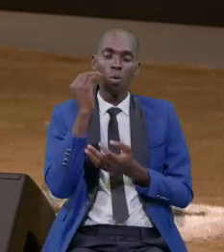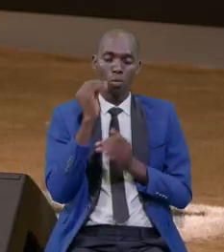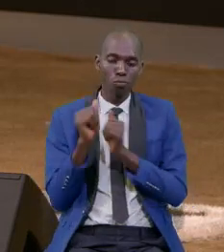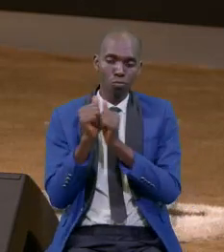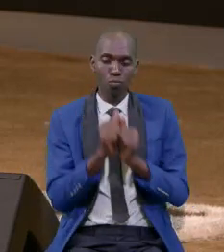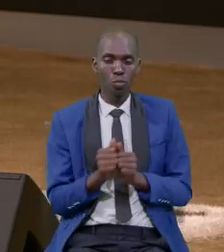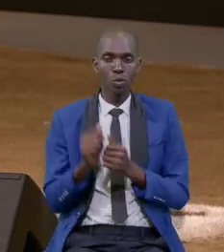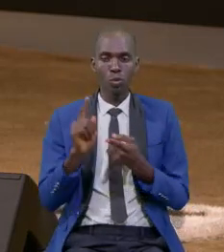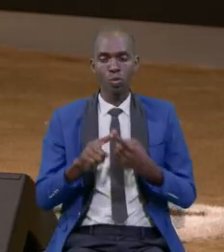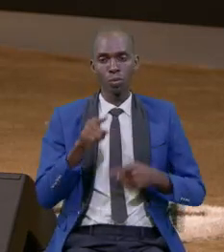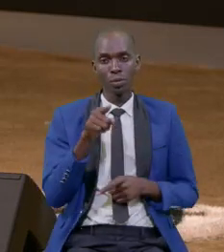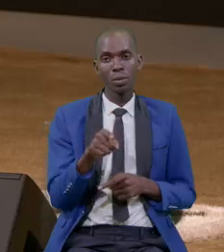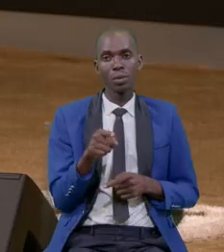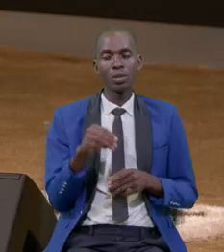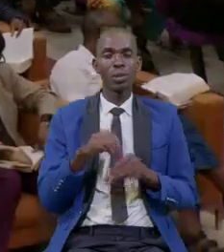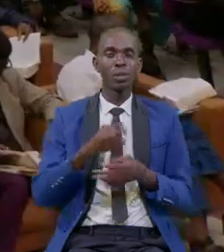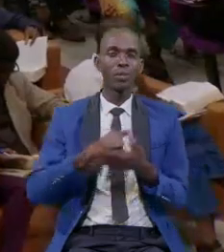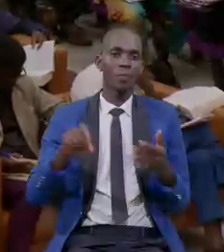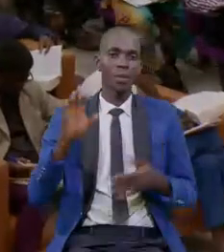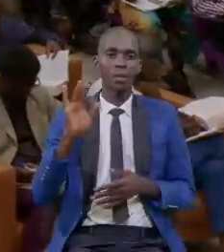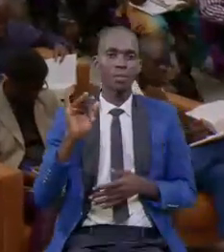thee. In verse 19,